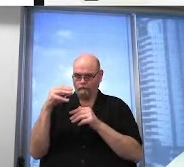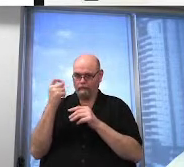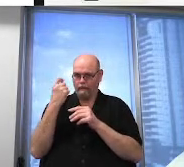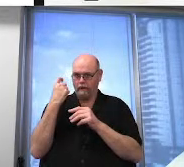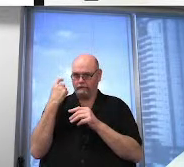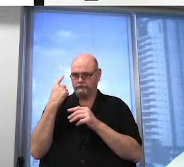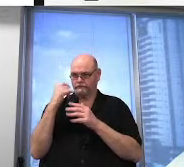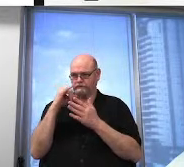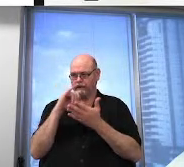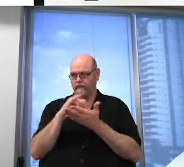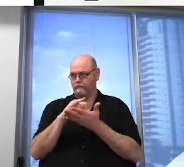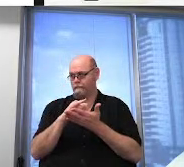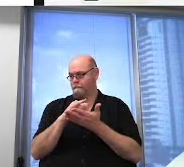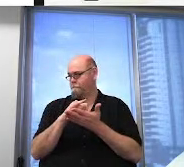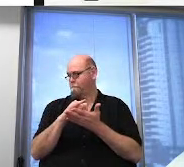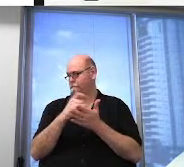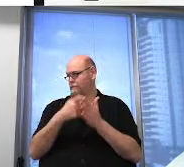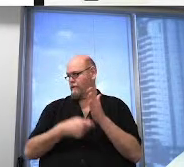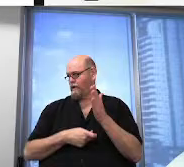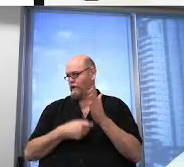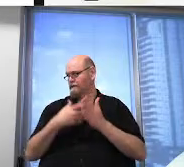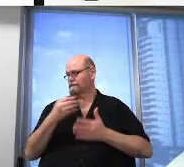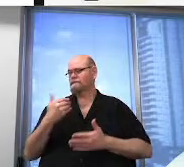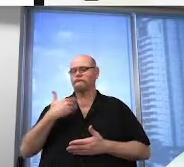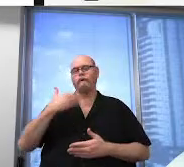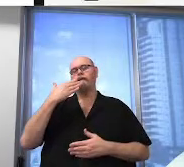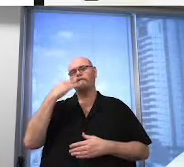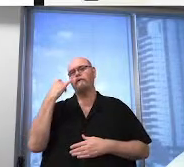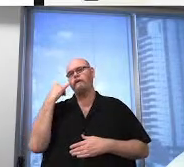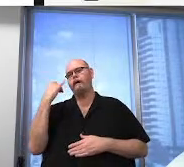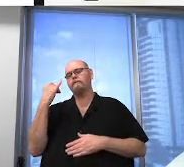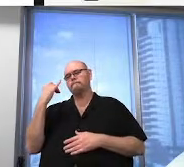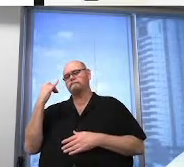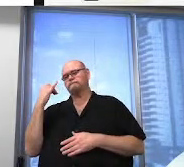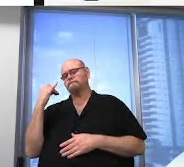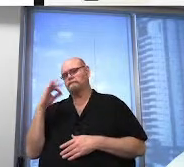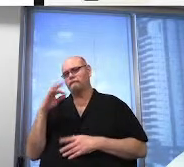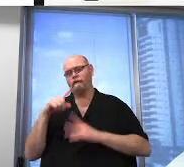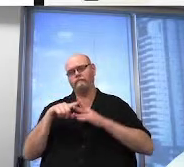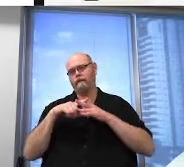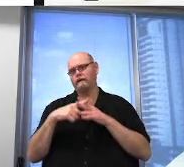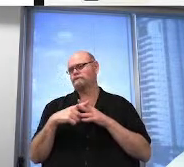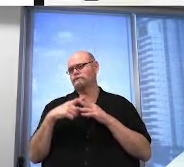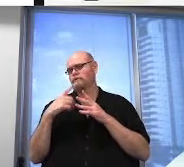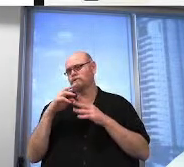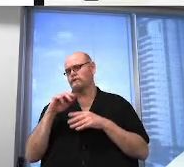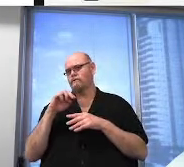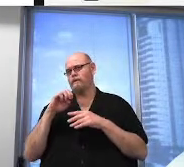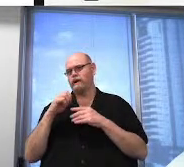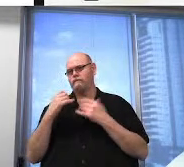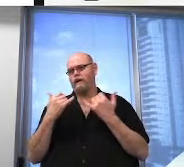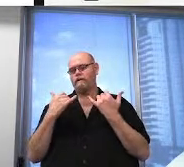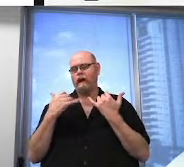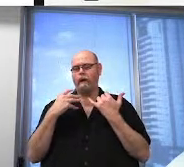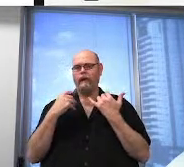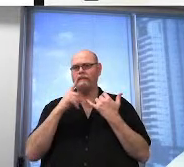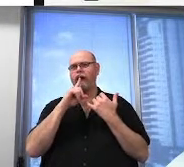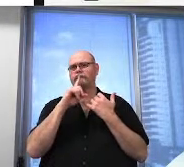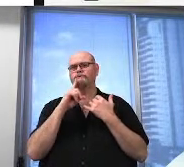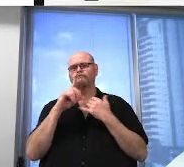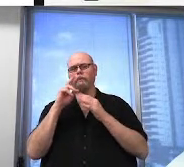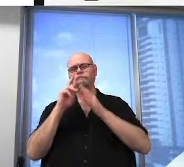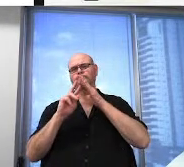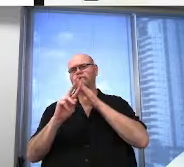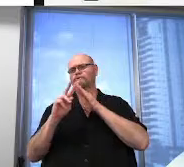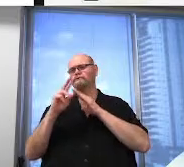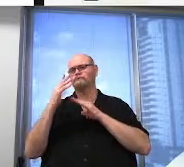place in which we actually execute the work. So we have a pretty good idea of our execution rate right now and the actual